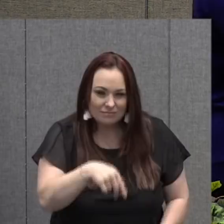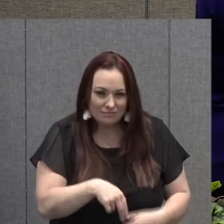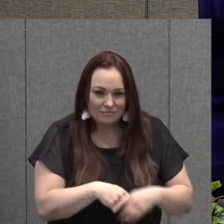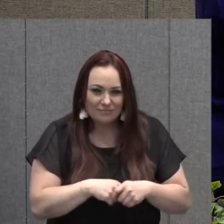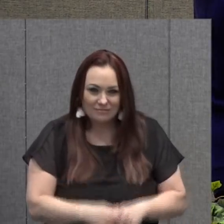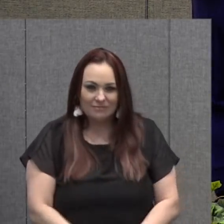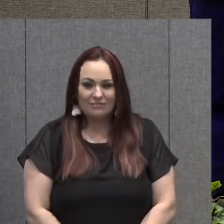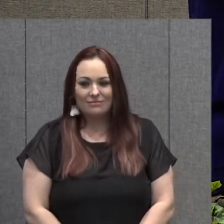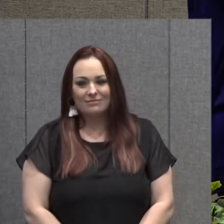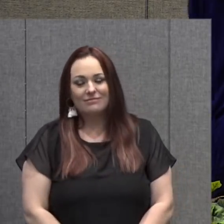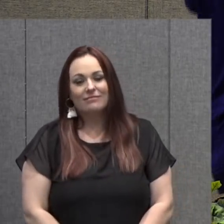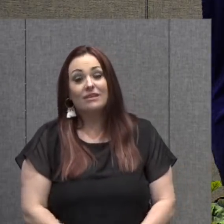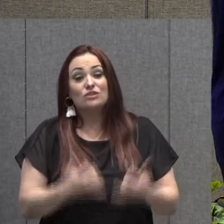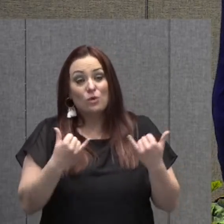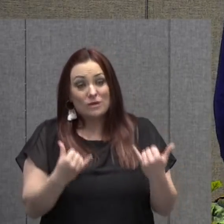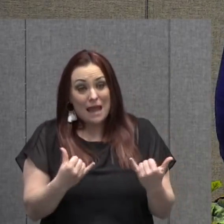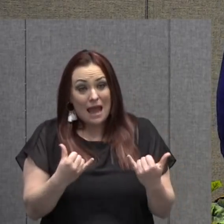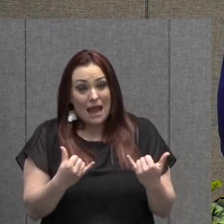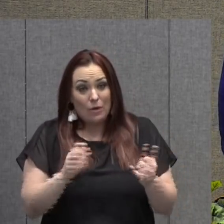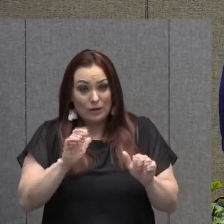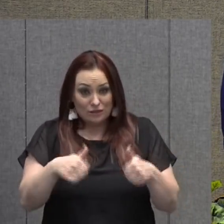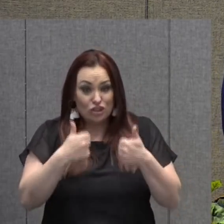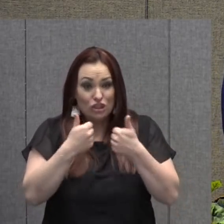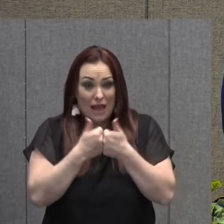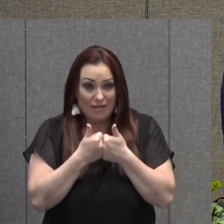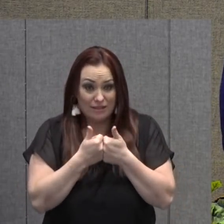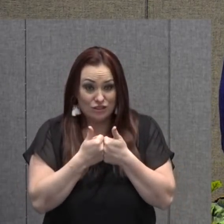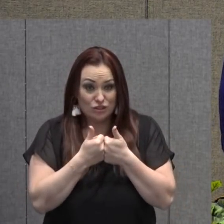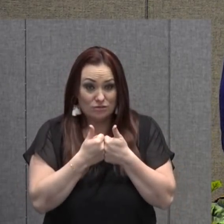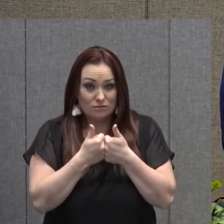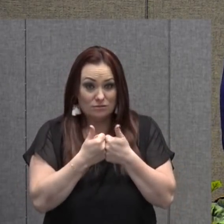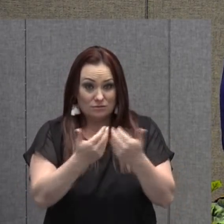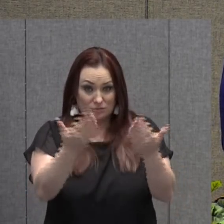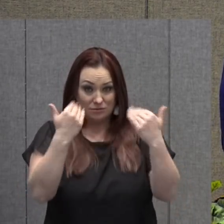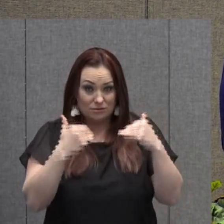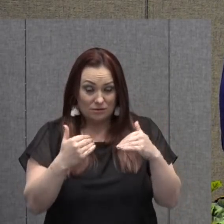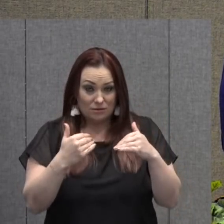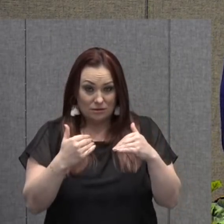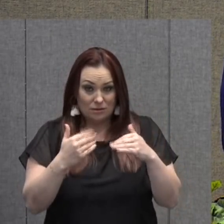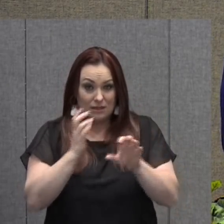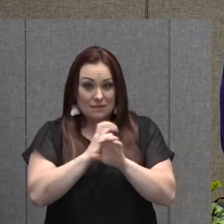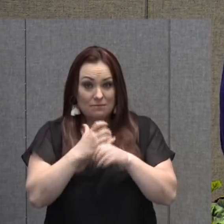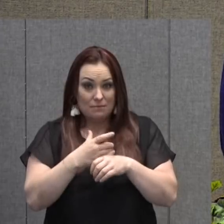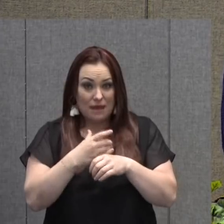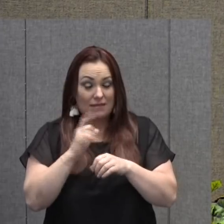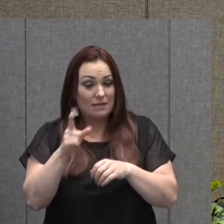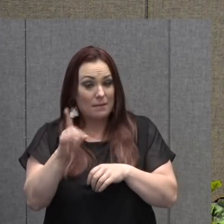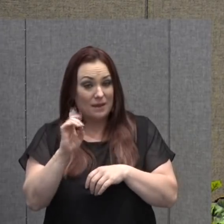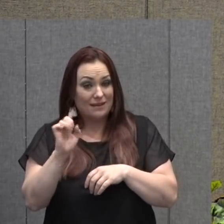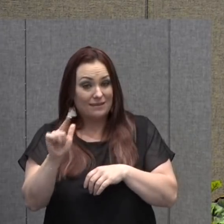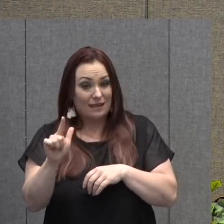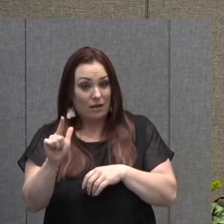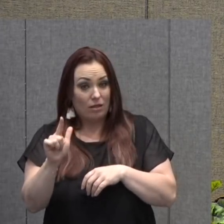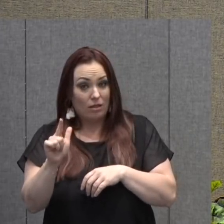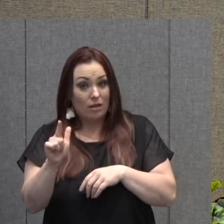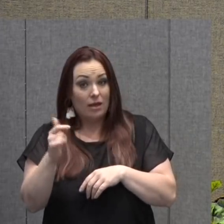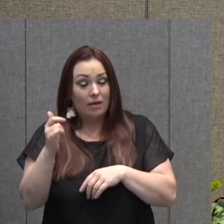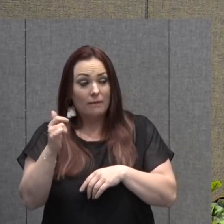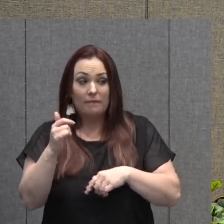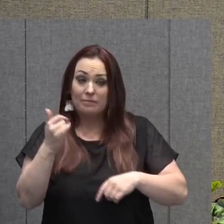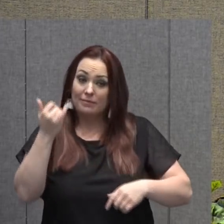the Roadrunners to a dance-off, and what he said, I'm going to just come on down here, is he made them a deal. If I